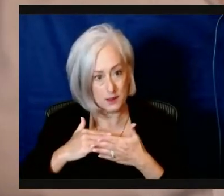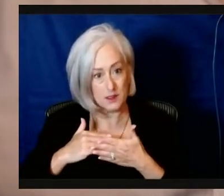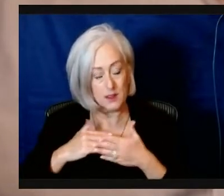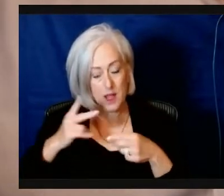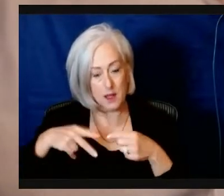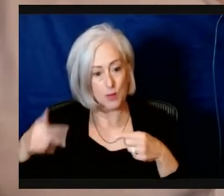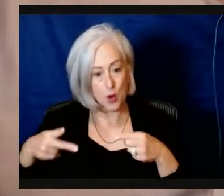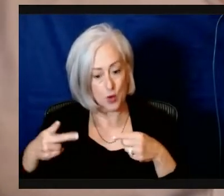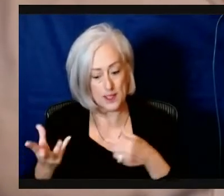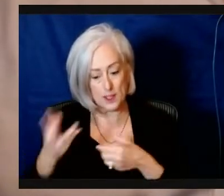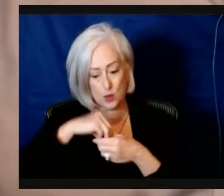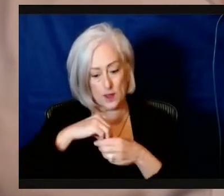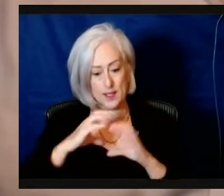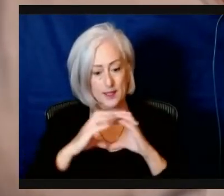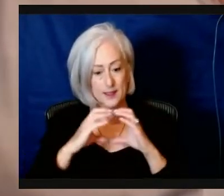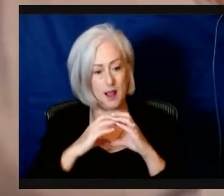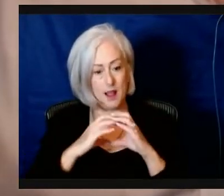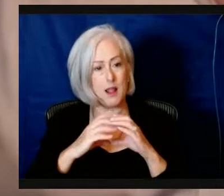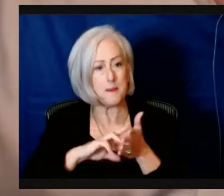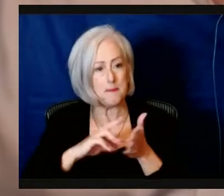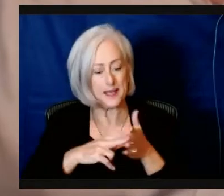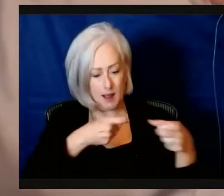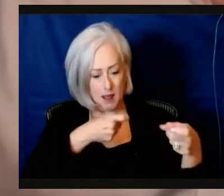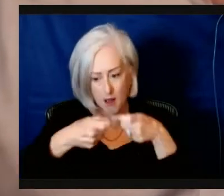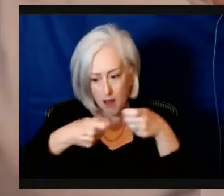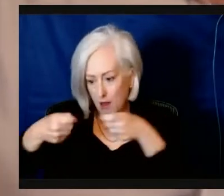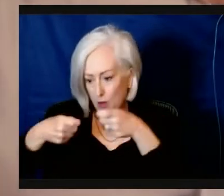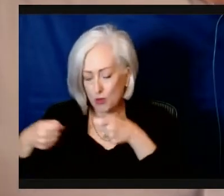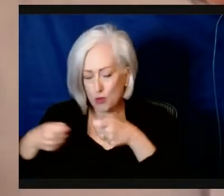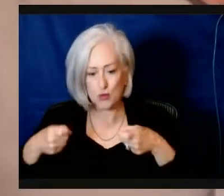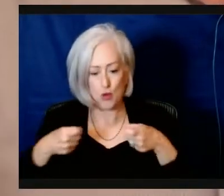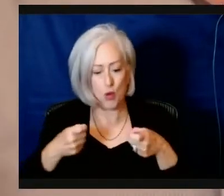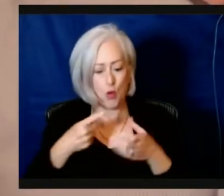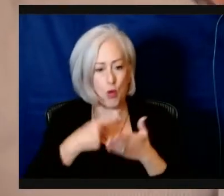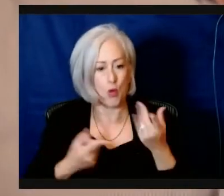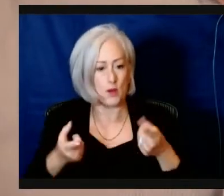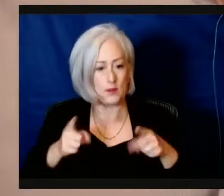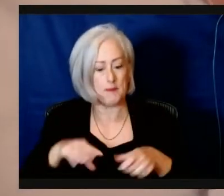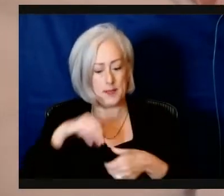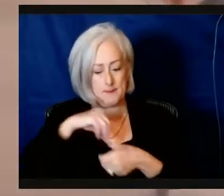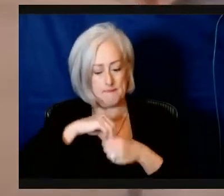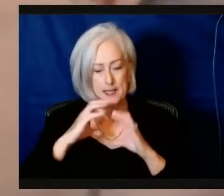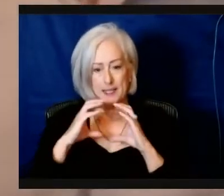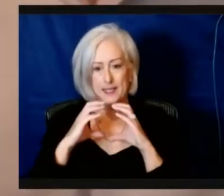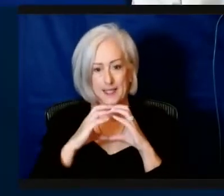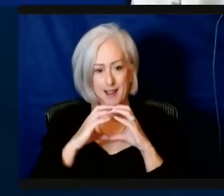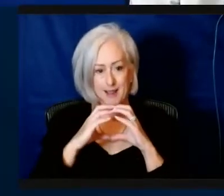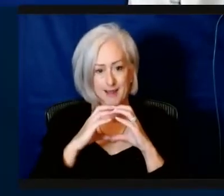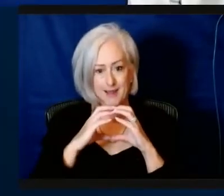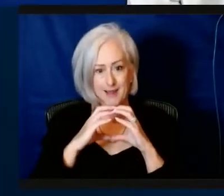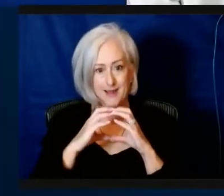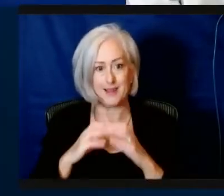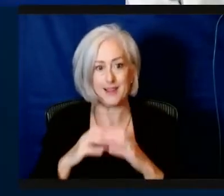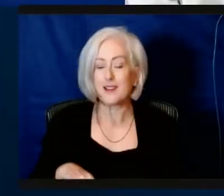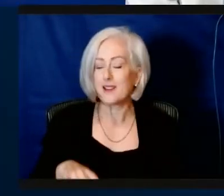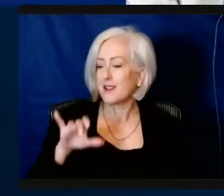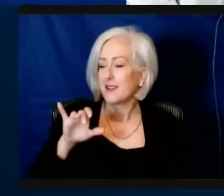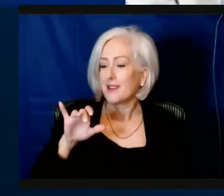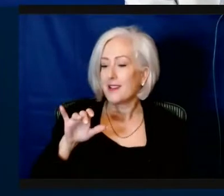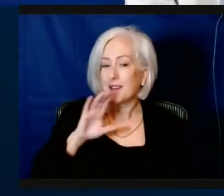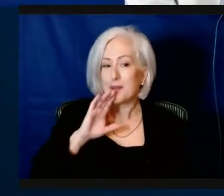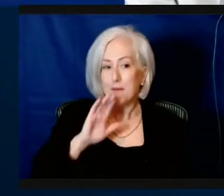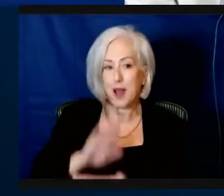within the cell. So they're regulators in their own right. So that's what beta-arrestins are. So really, And I this is can my just- wife telling my kids